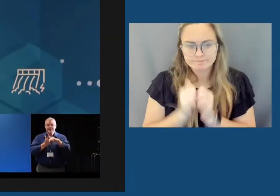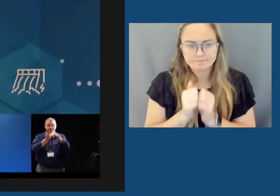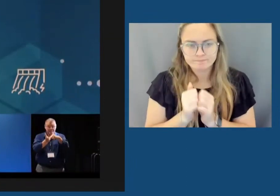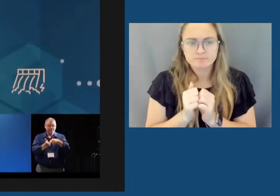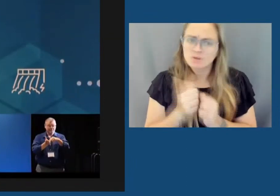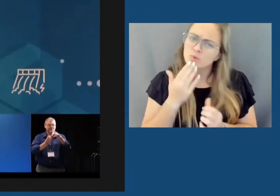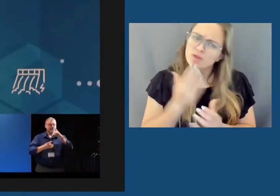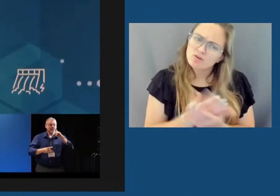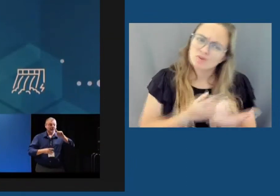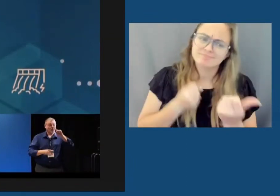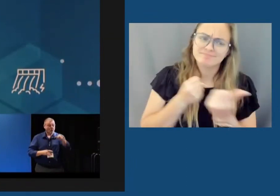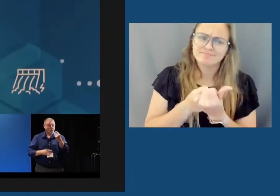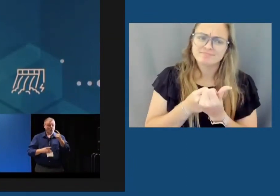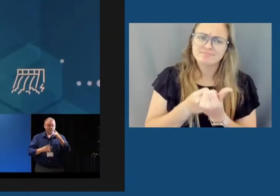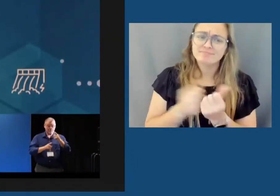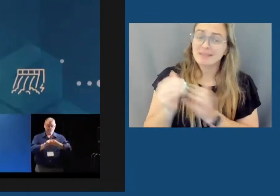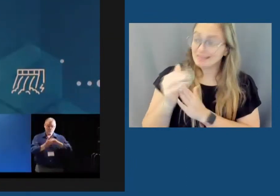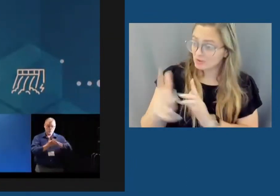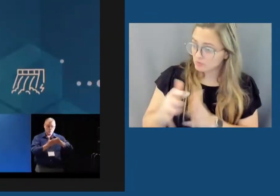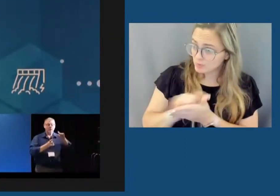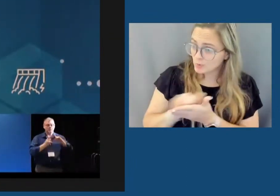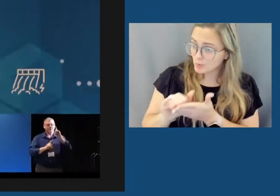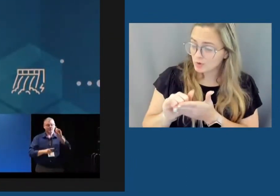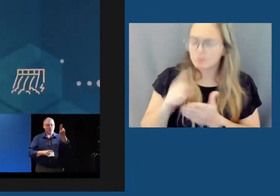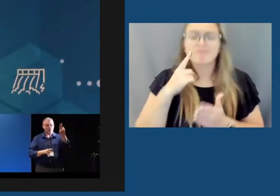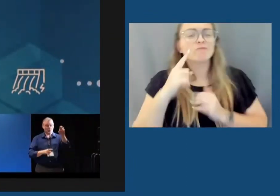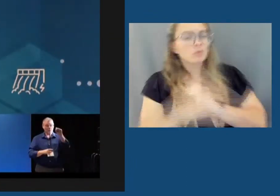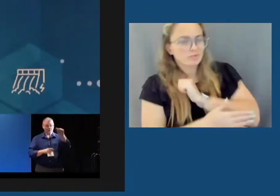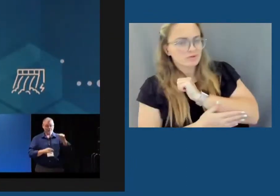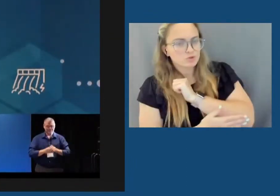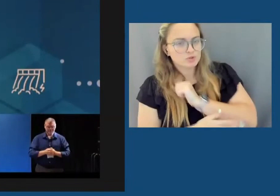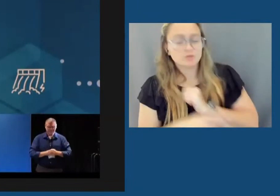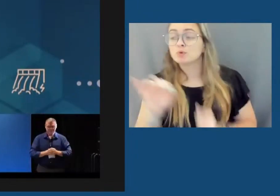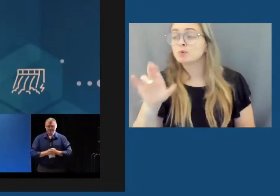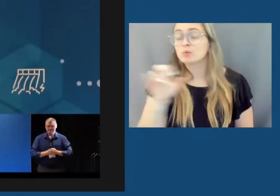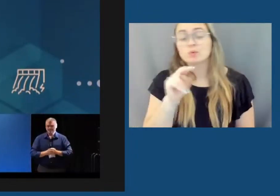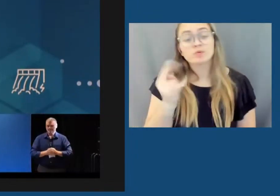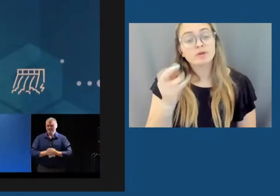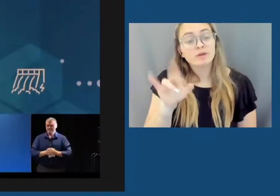not just a leader from New York, but for the country. Doreen Harris, our